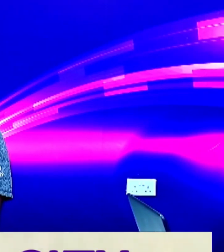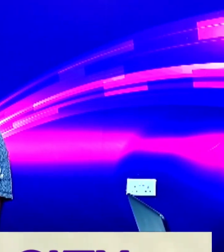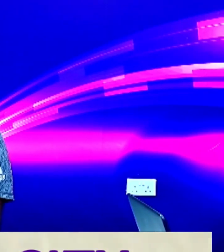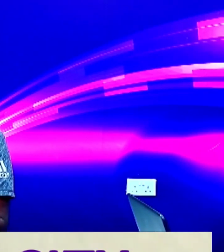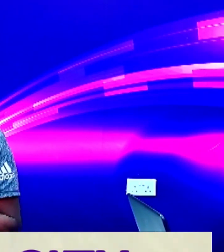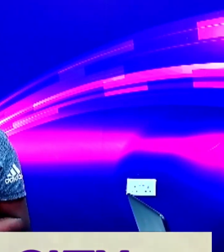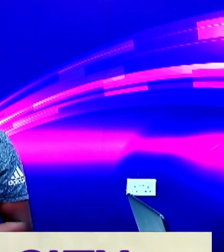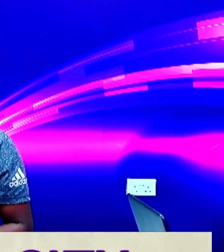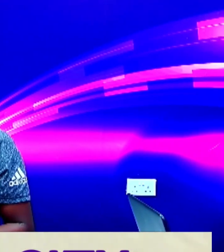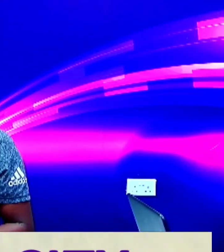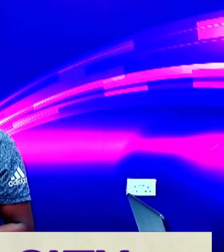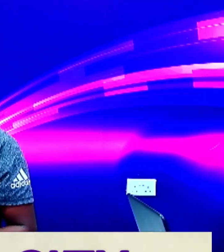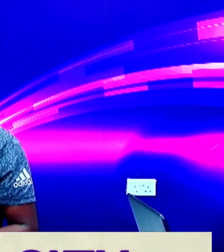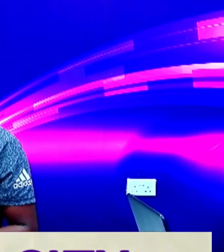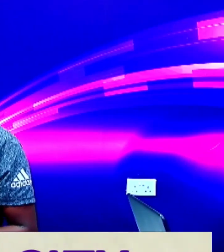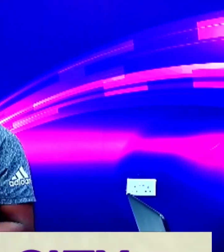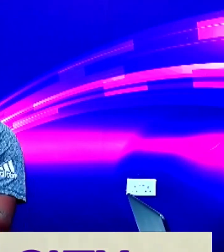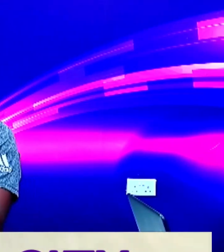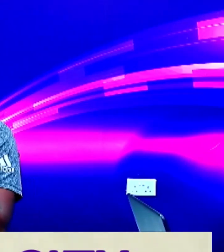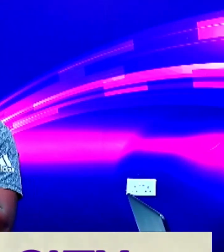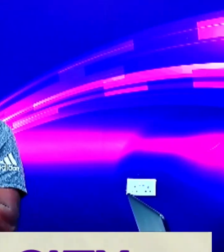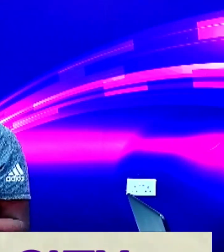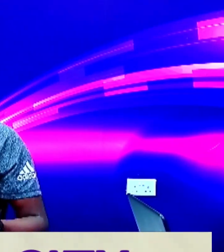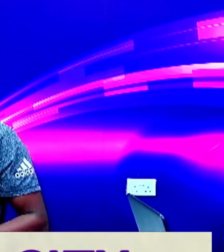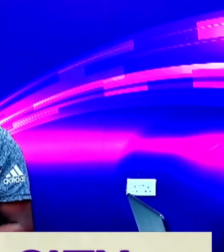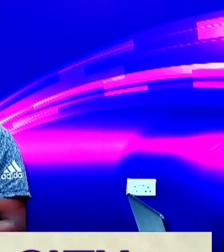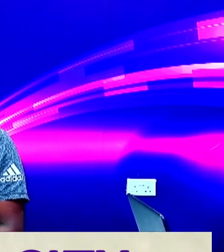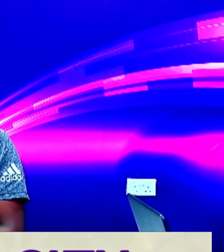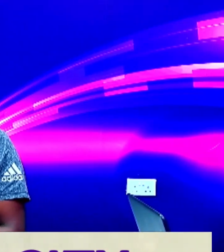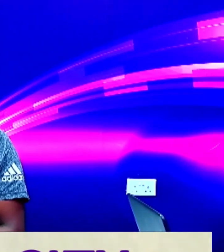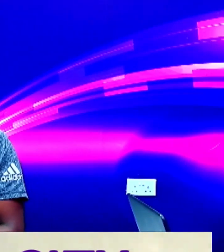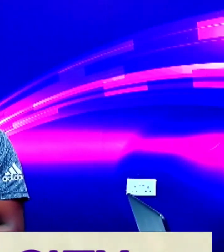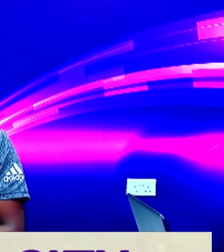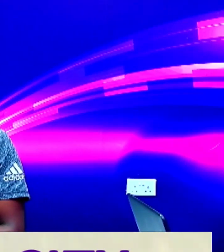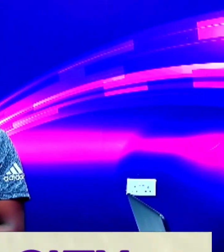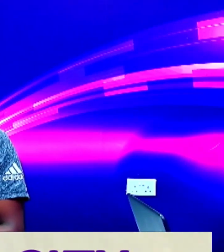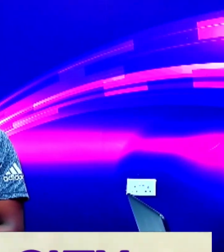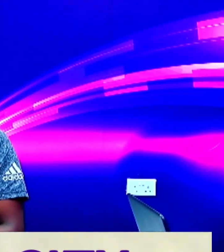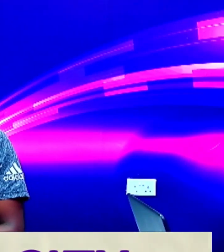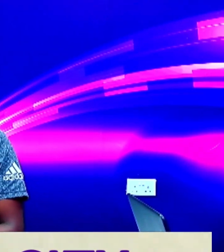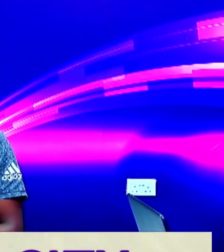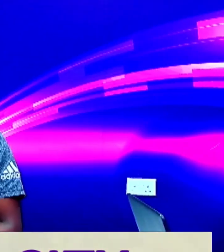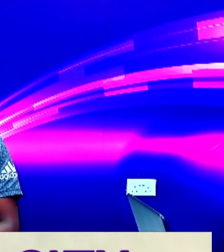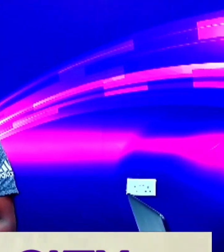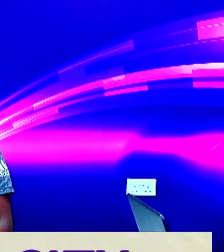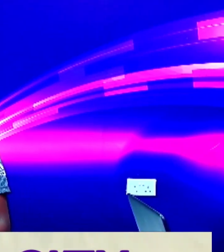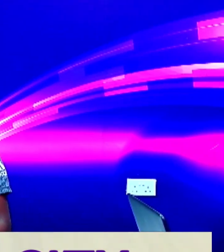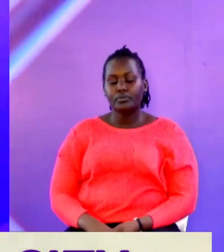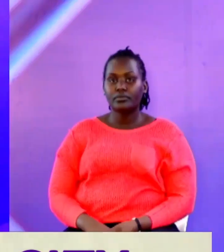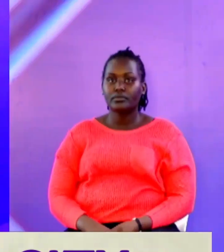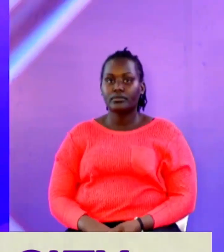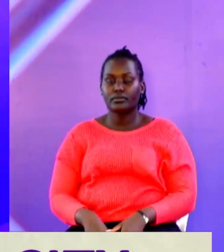players who are there are sourced locally. So I think Kenyans will win to round of 16. Just my prediction as a Kenyan.